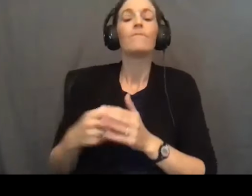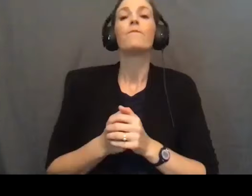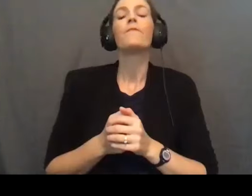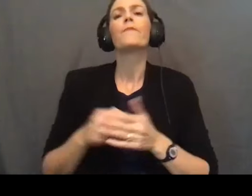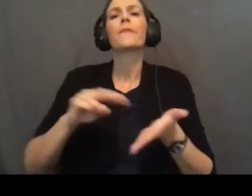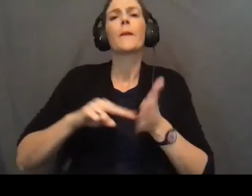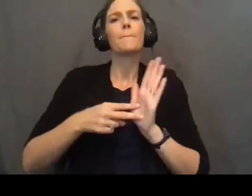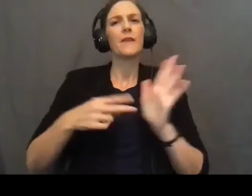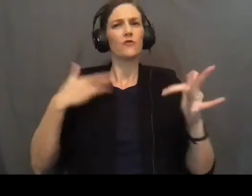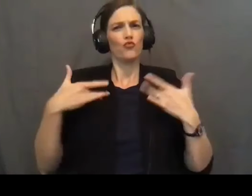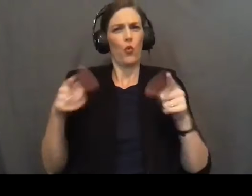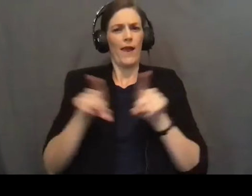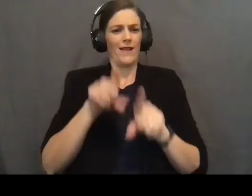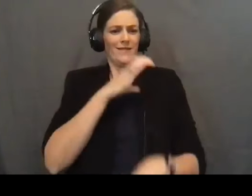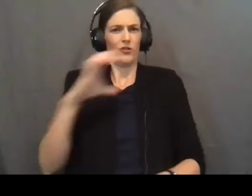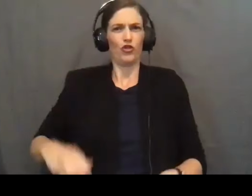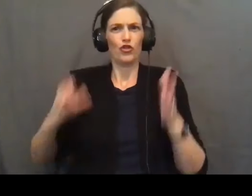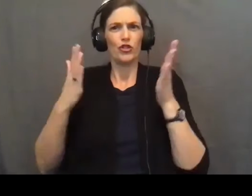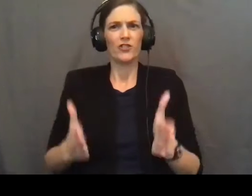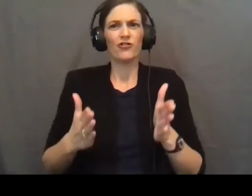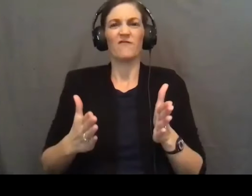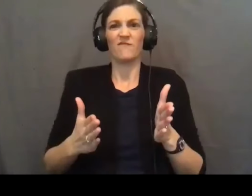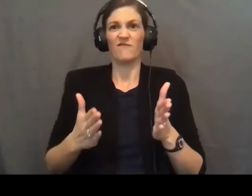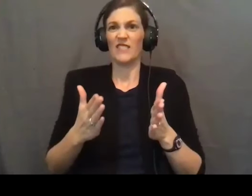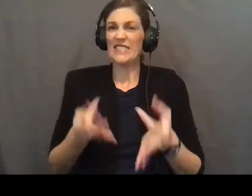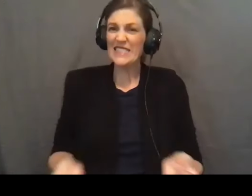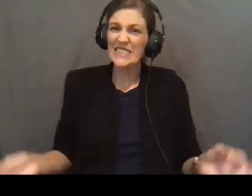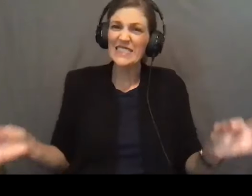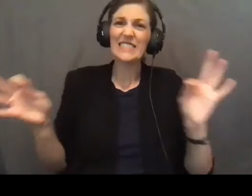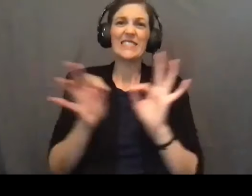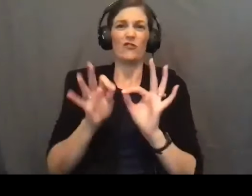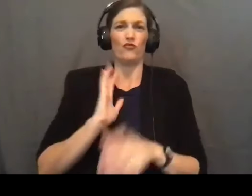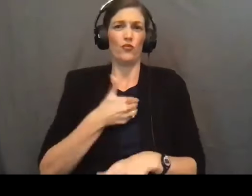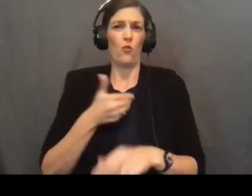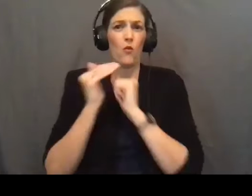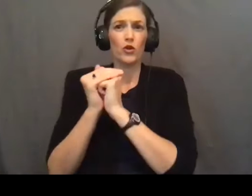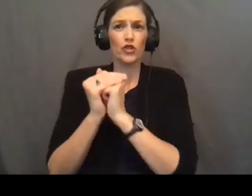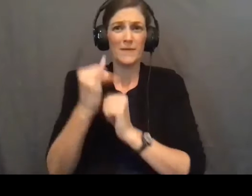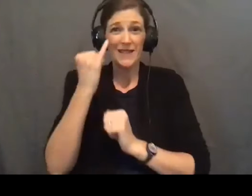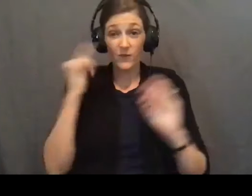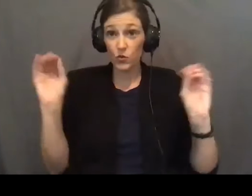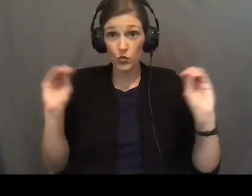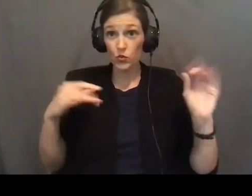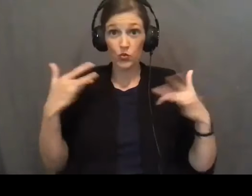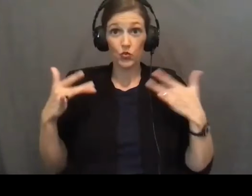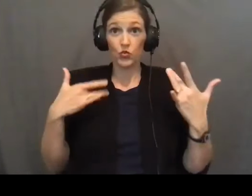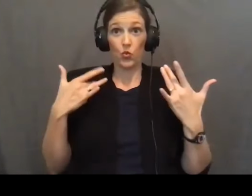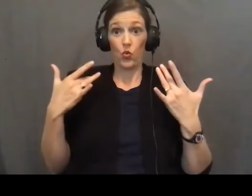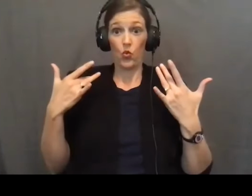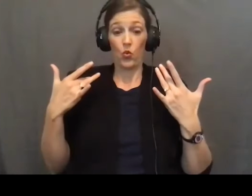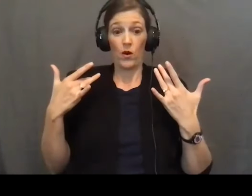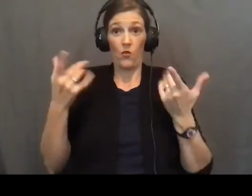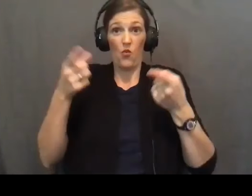means that joy as a Christian is absolutely essential to our worship. If we don't have joy when we worship God,